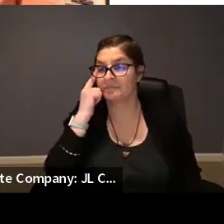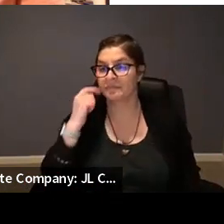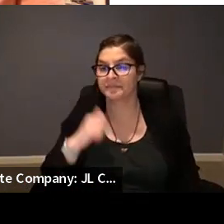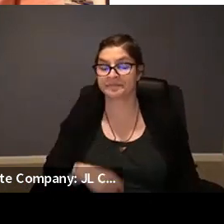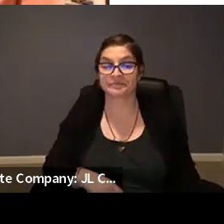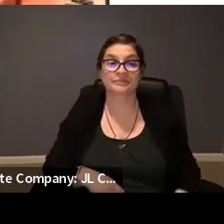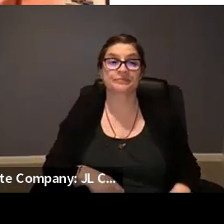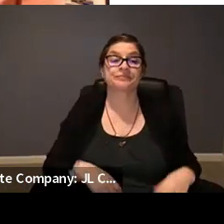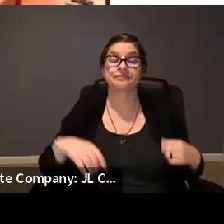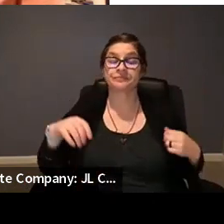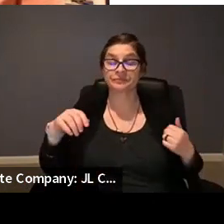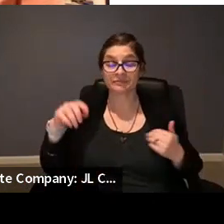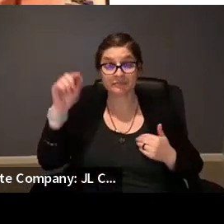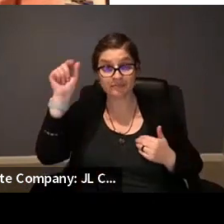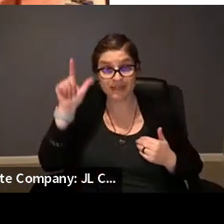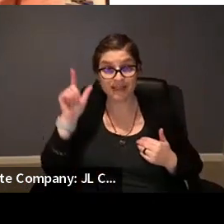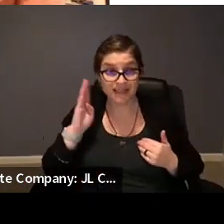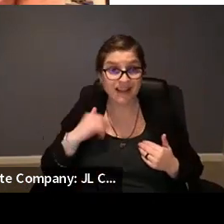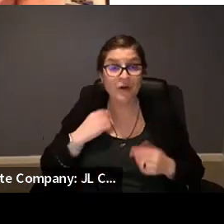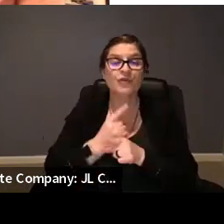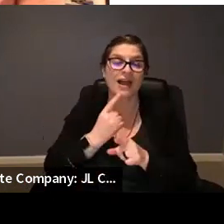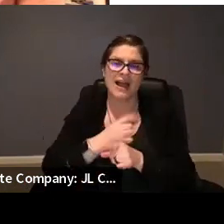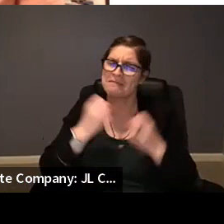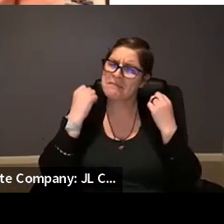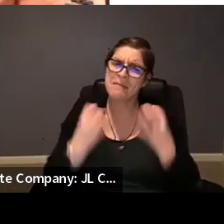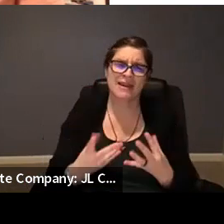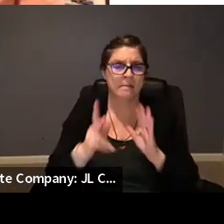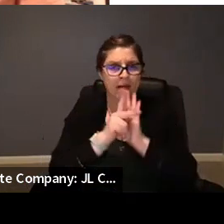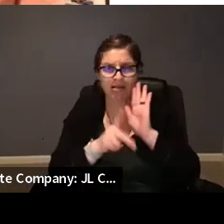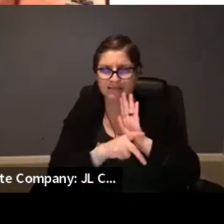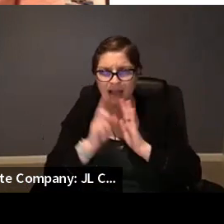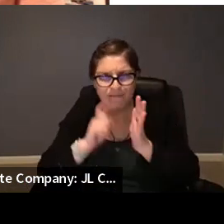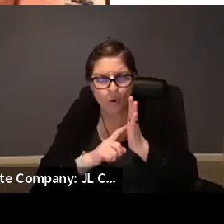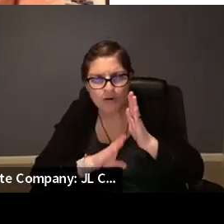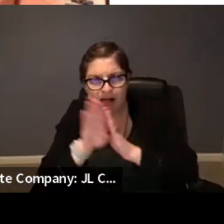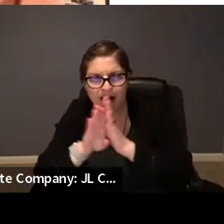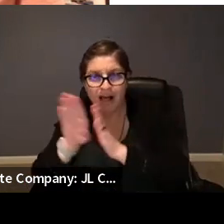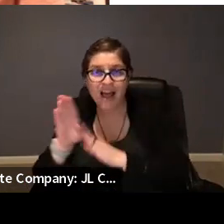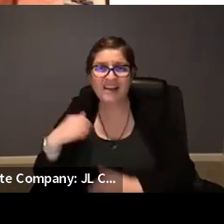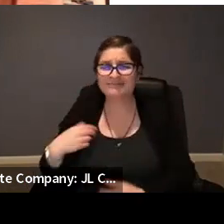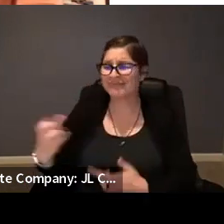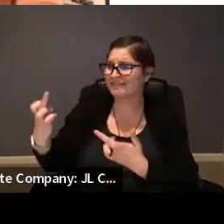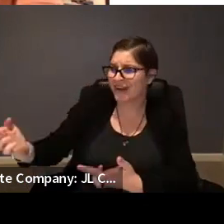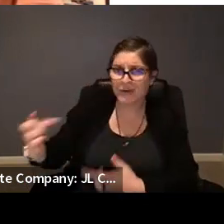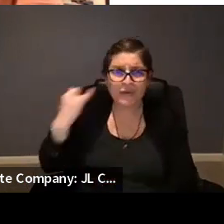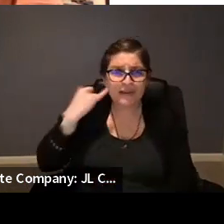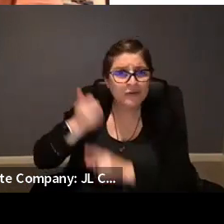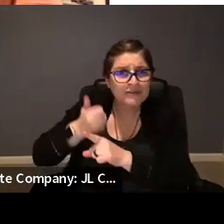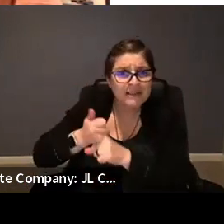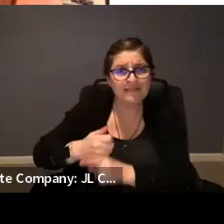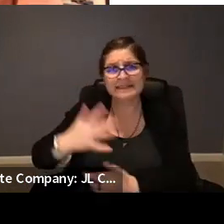Yeah, this is Lydia. So many policies that I'm seeing come out are basically fuck you if you're sick or